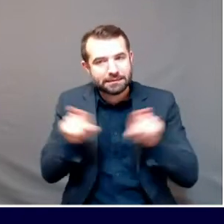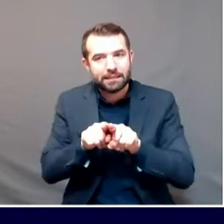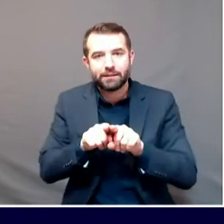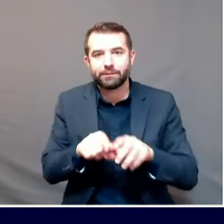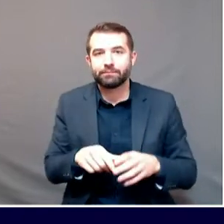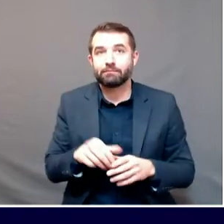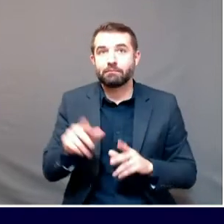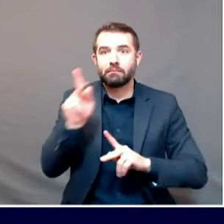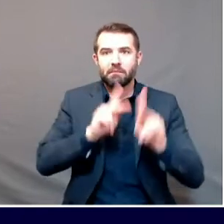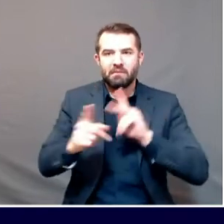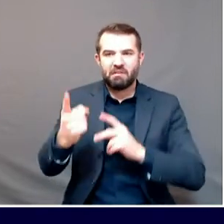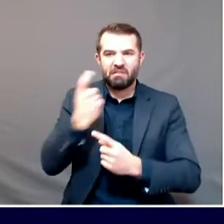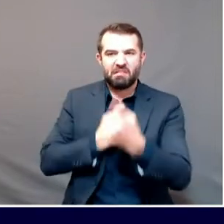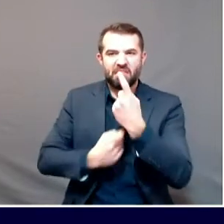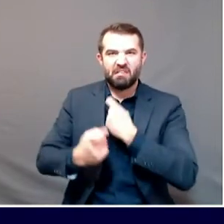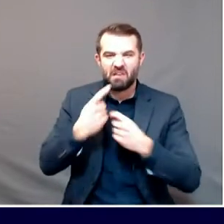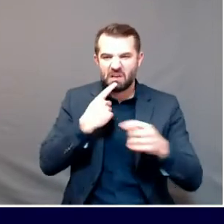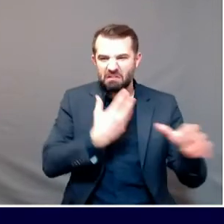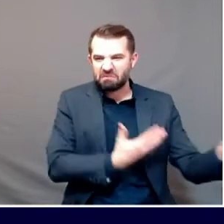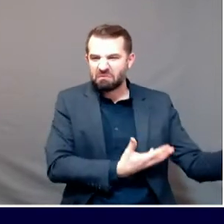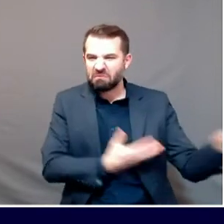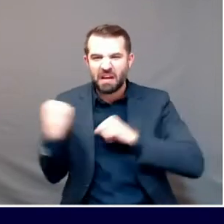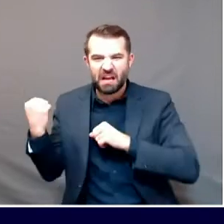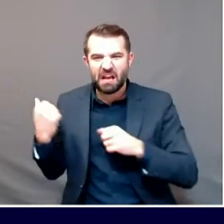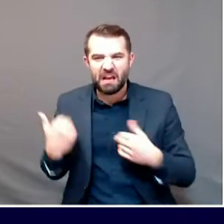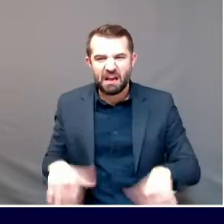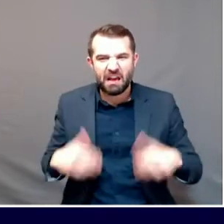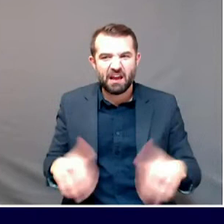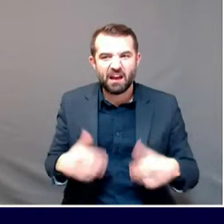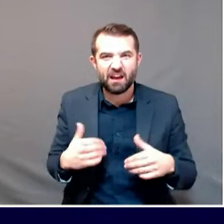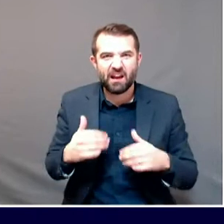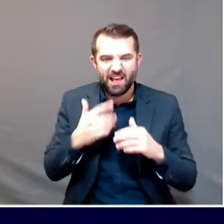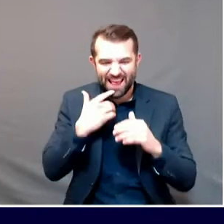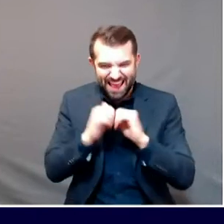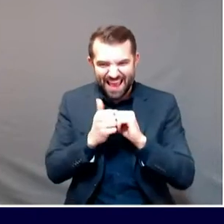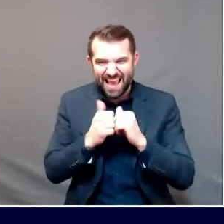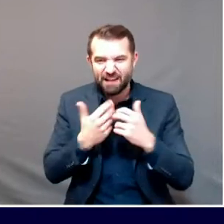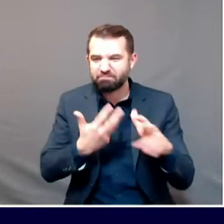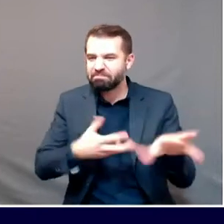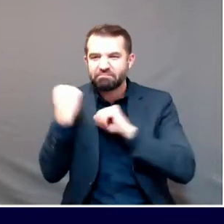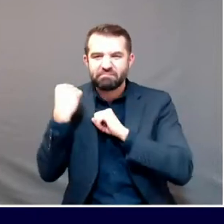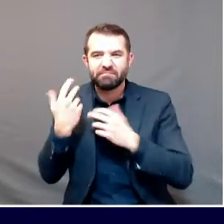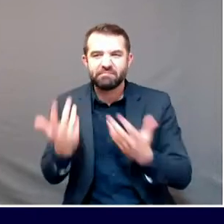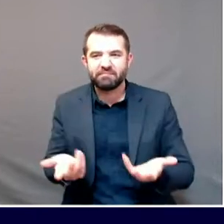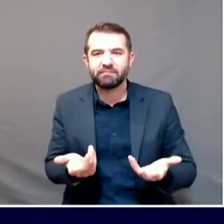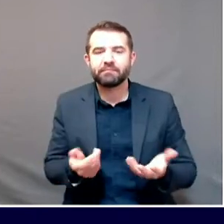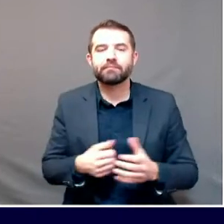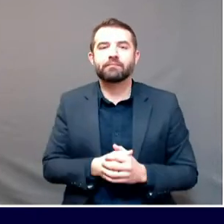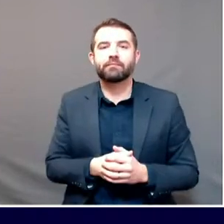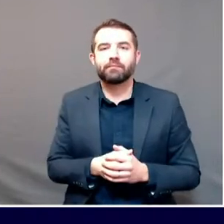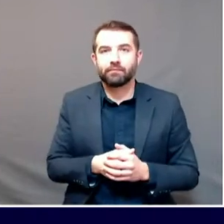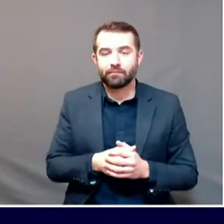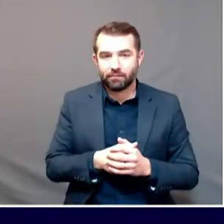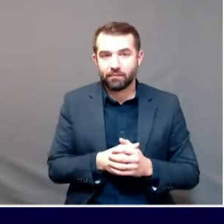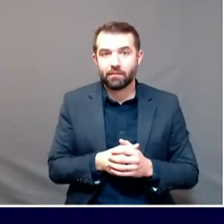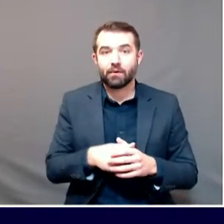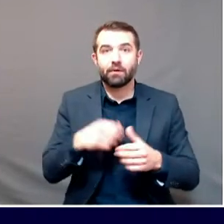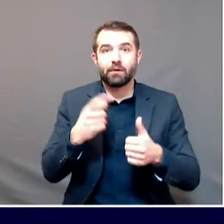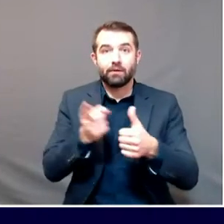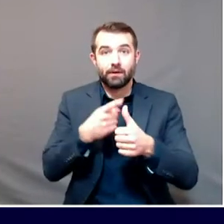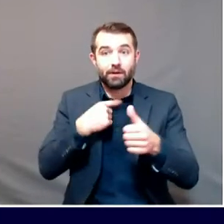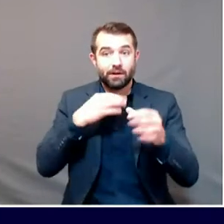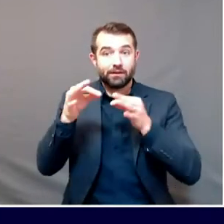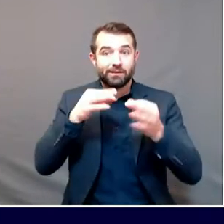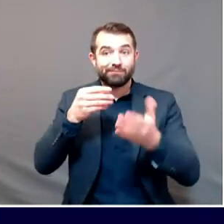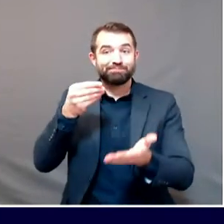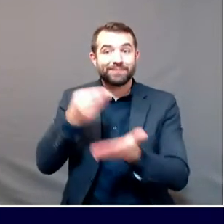of reasons and ways that the system was accelerated. The first is, let's start with the money. There were billions